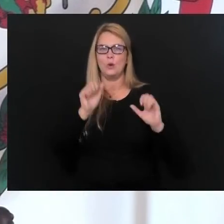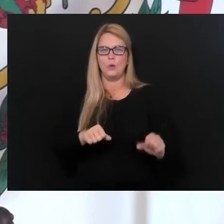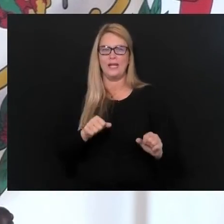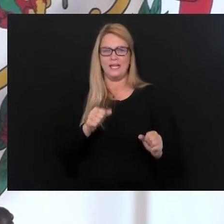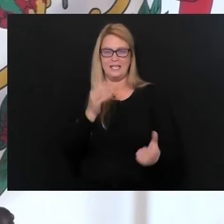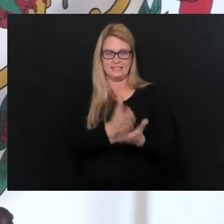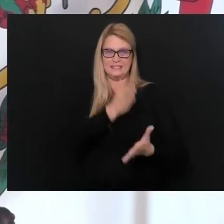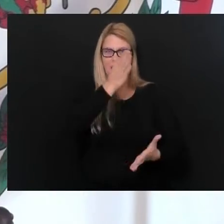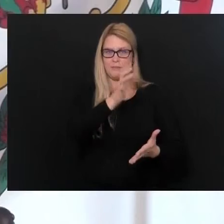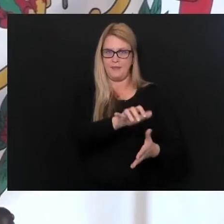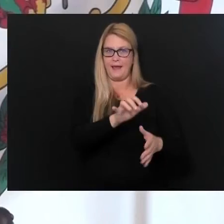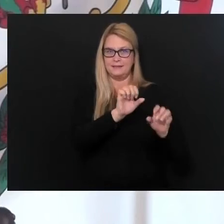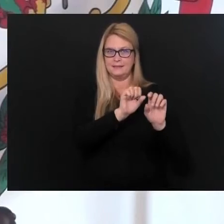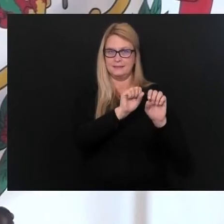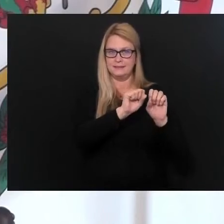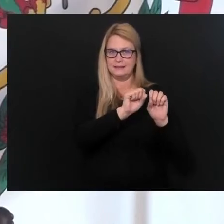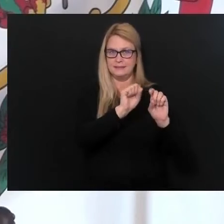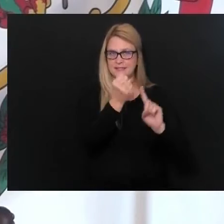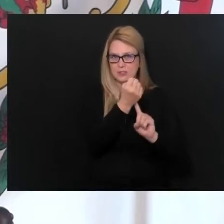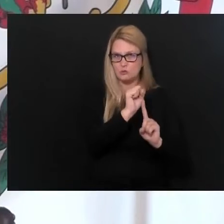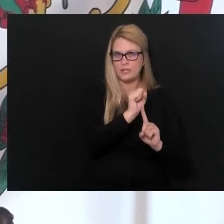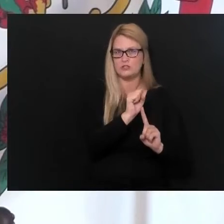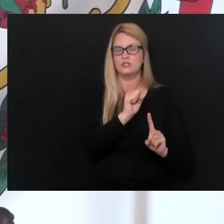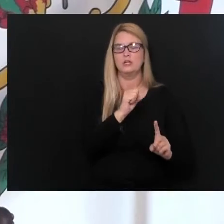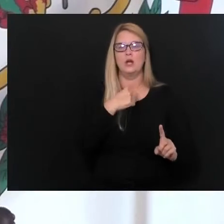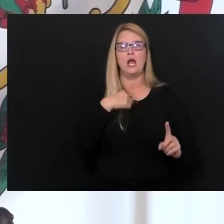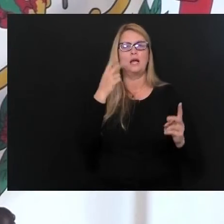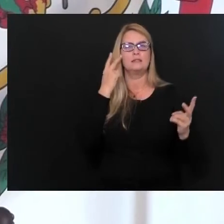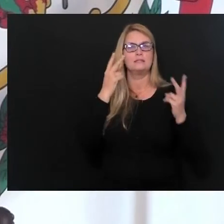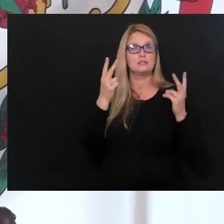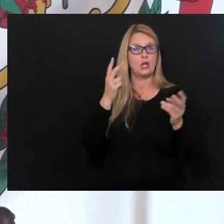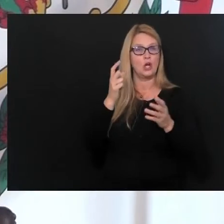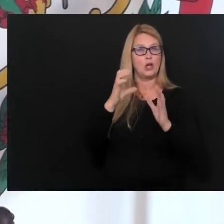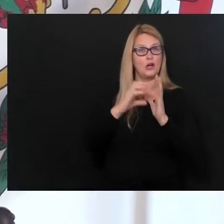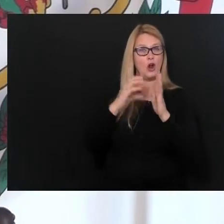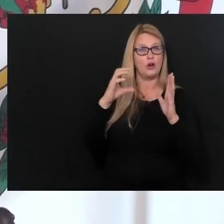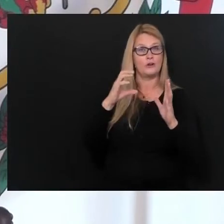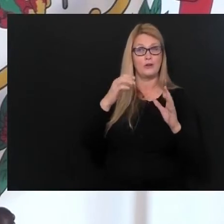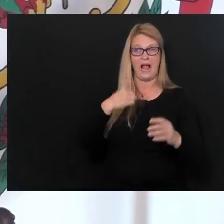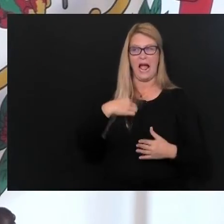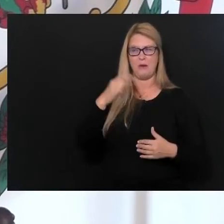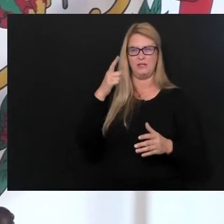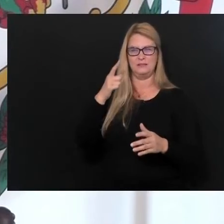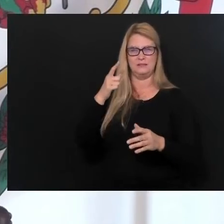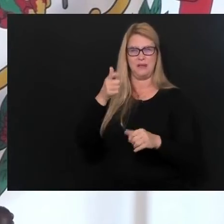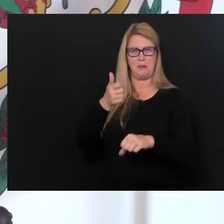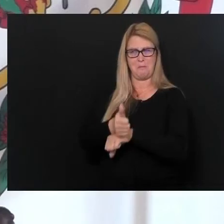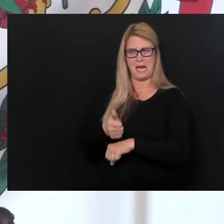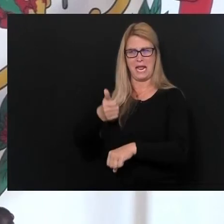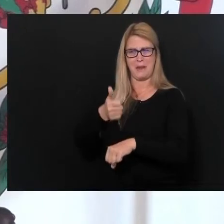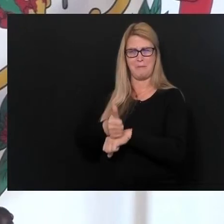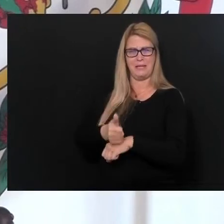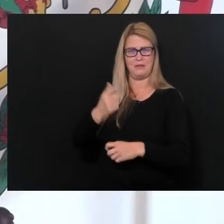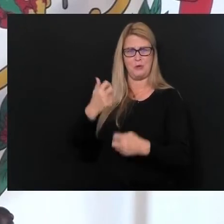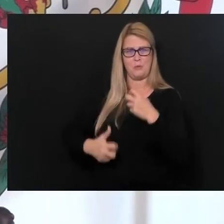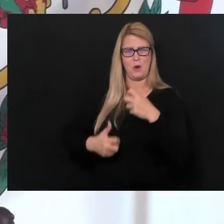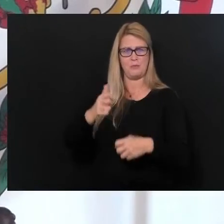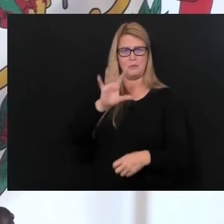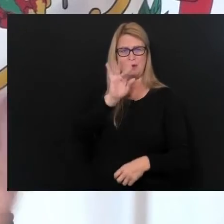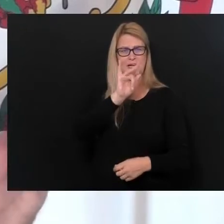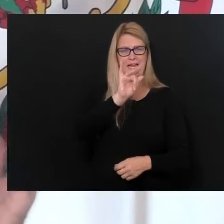that situation. You know, I saw an article that was written and said that I was blaming this problem on the 18 to 35-year-olds,